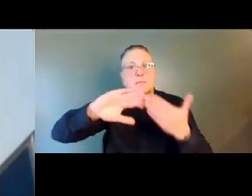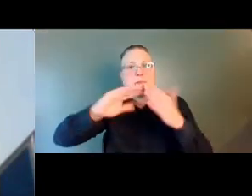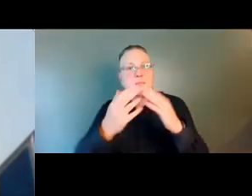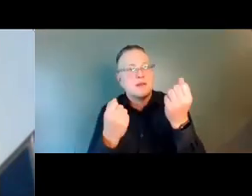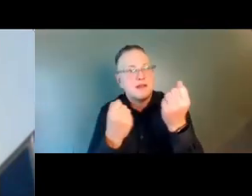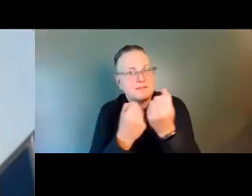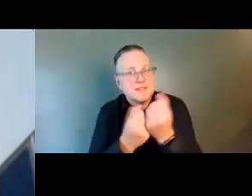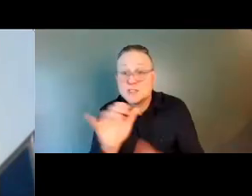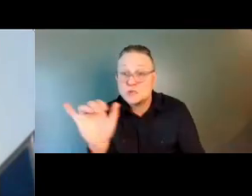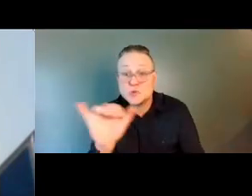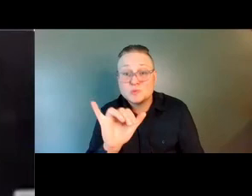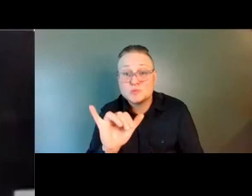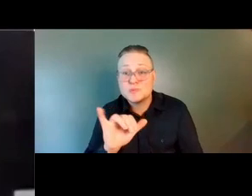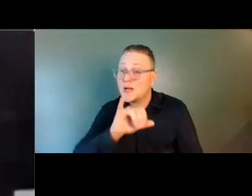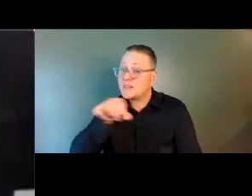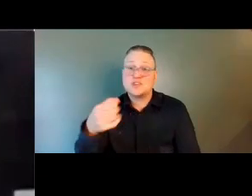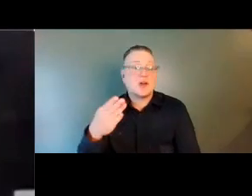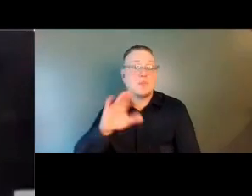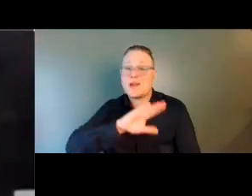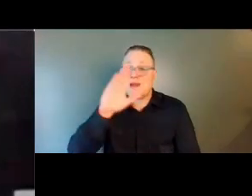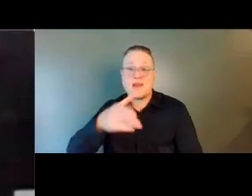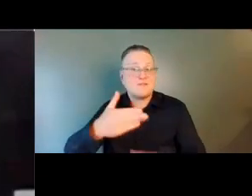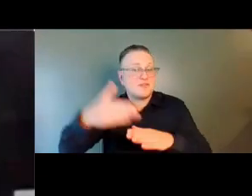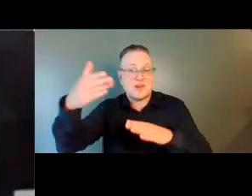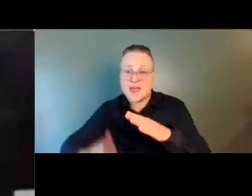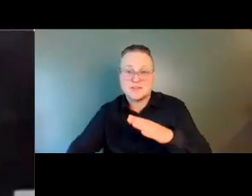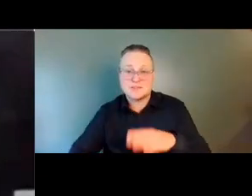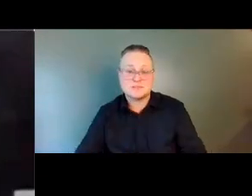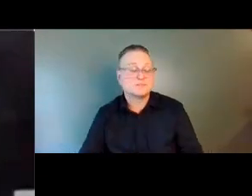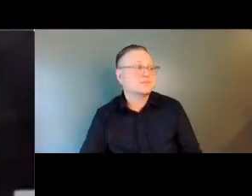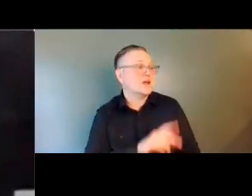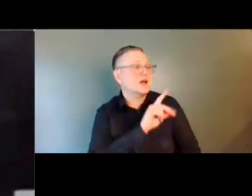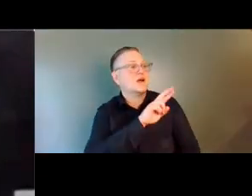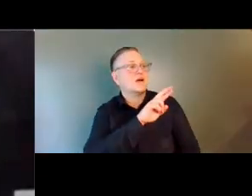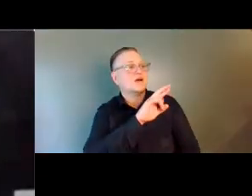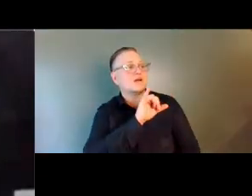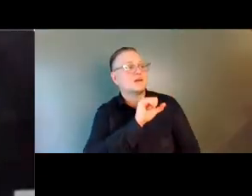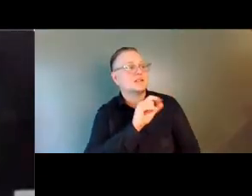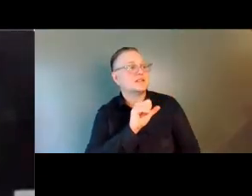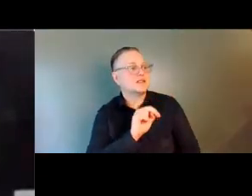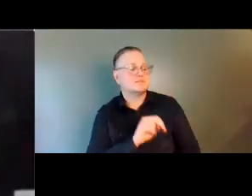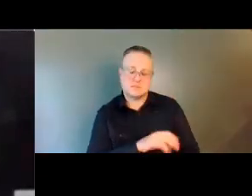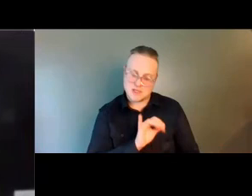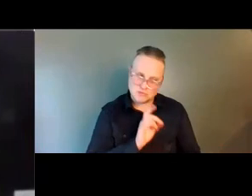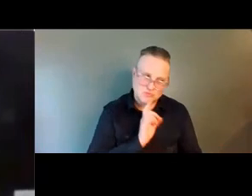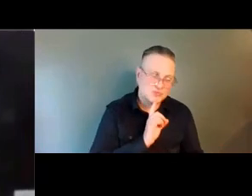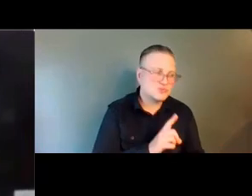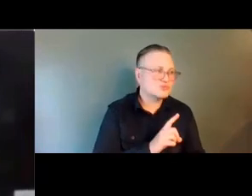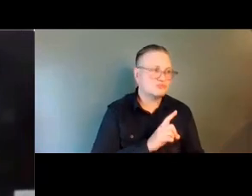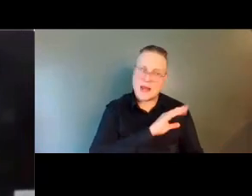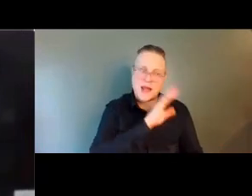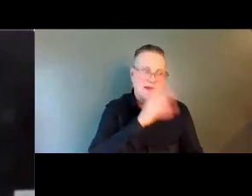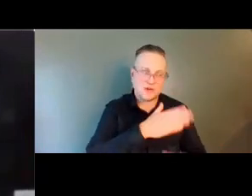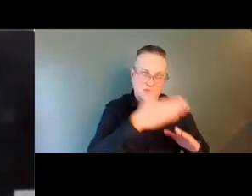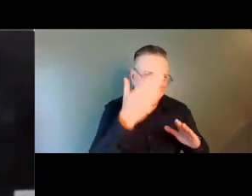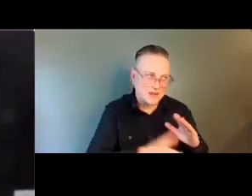job. Very true. It definitely is. We are constantly in the role of educators, even those of you not